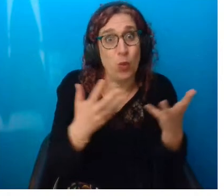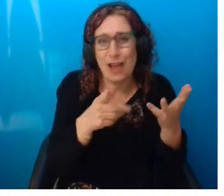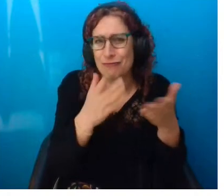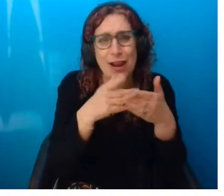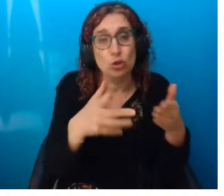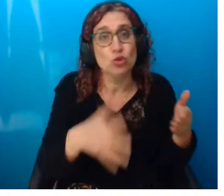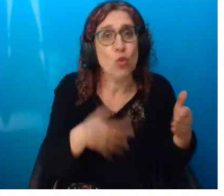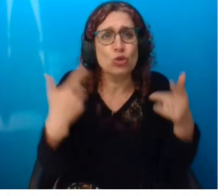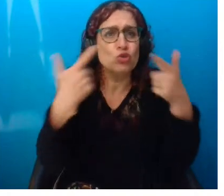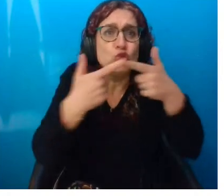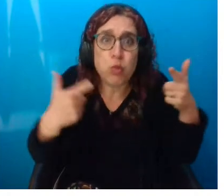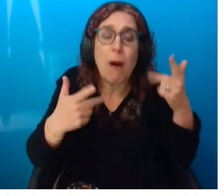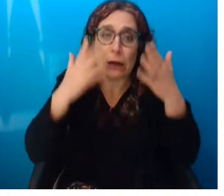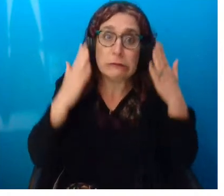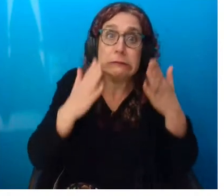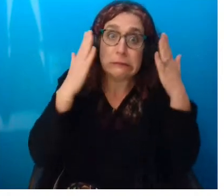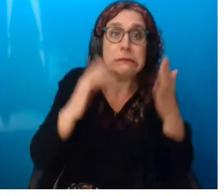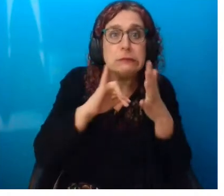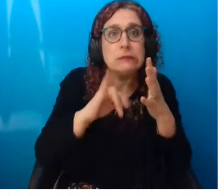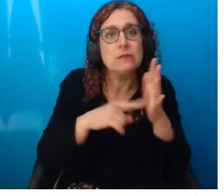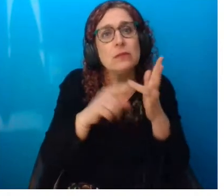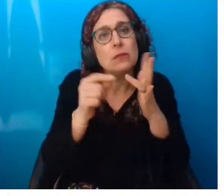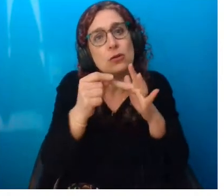of topical steroid. The